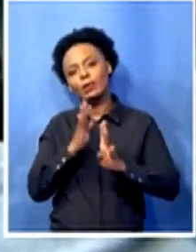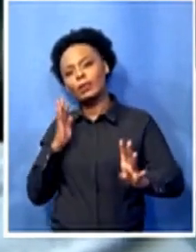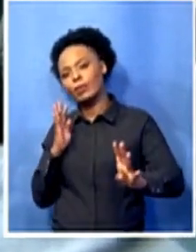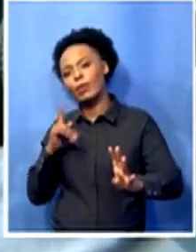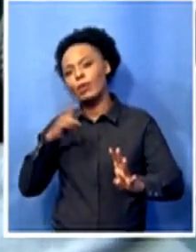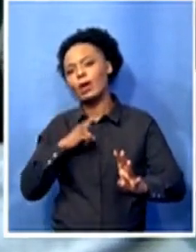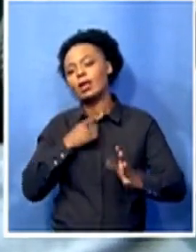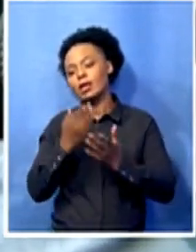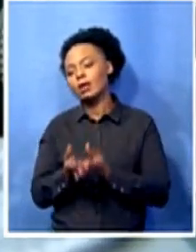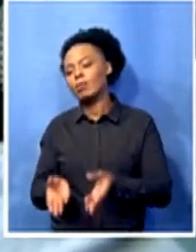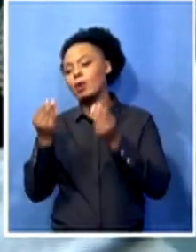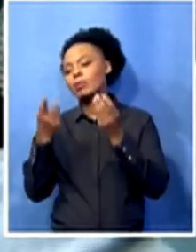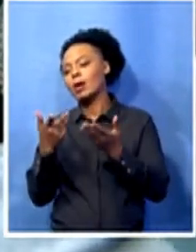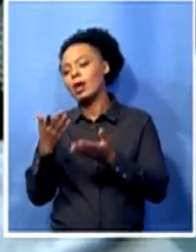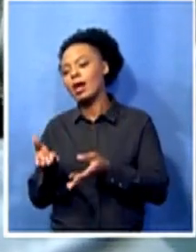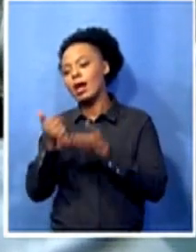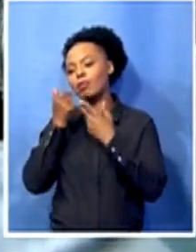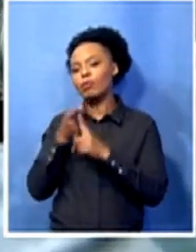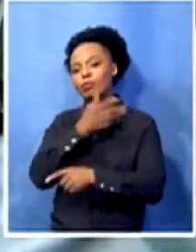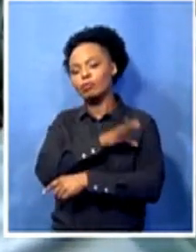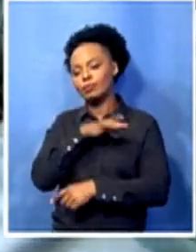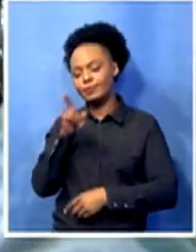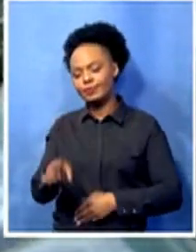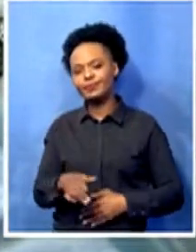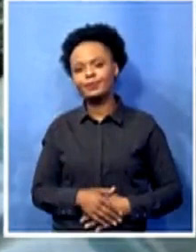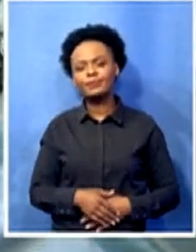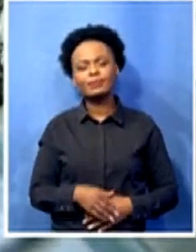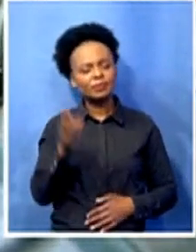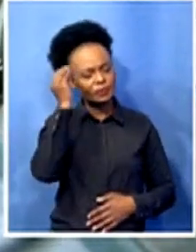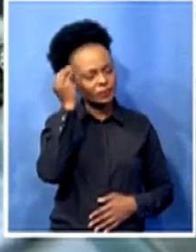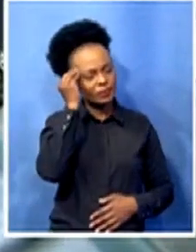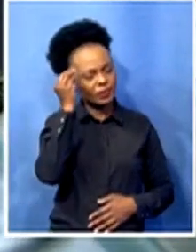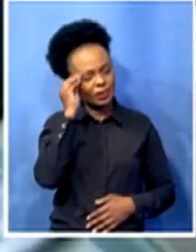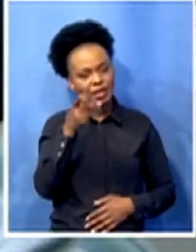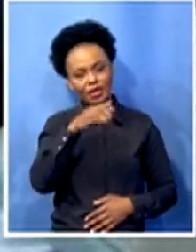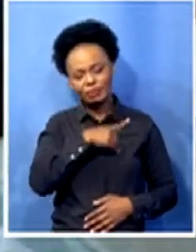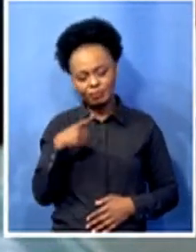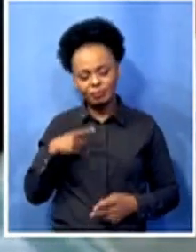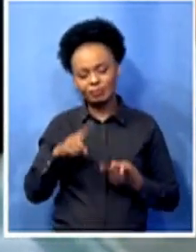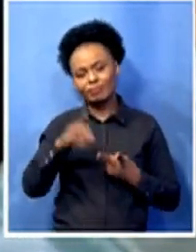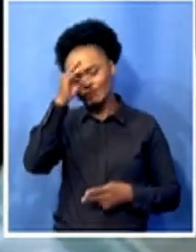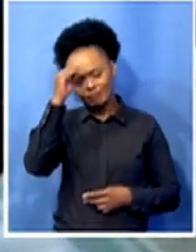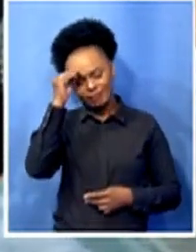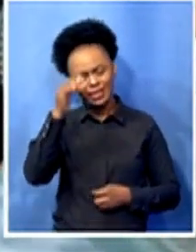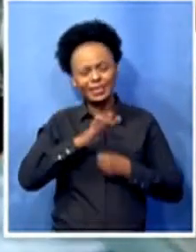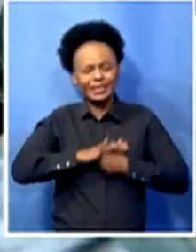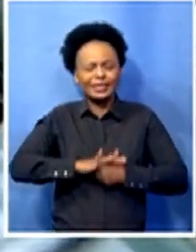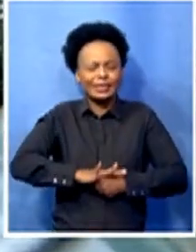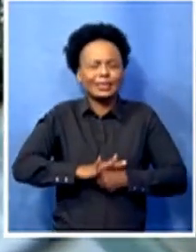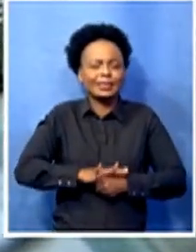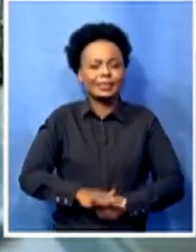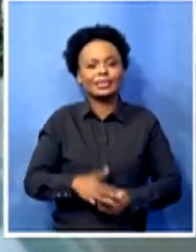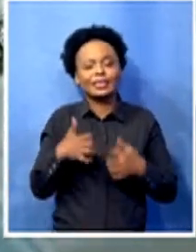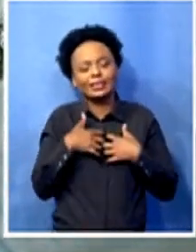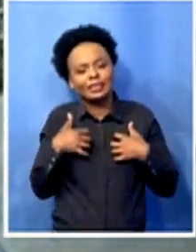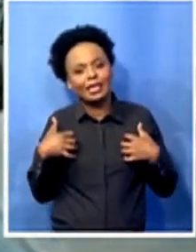that overstretched healthcare workers can become stressed and have little time for patients. Poor staff